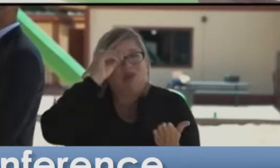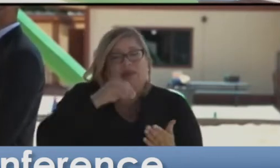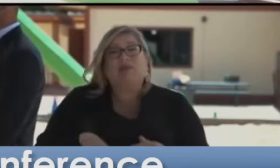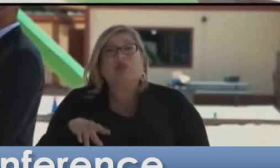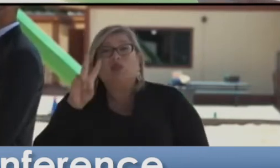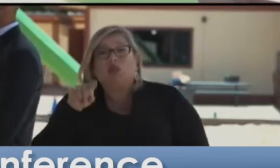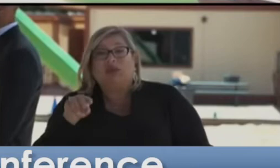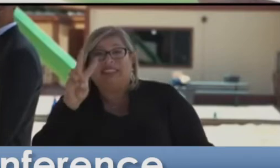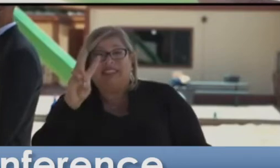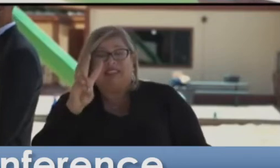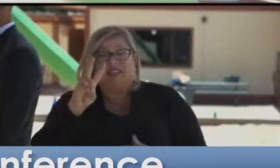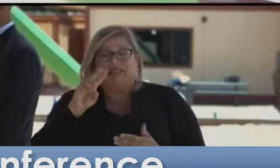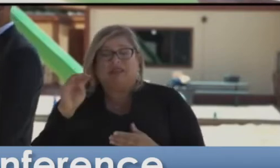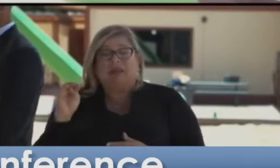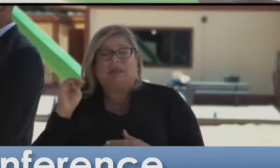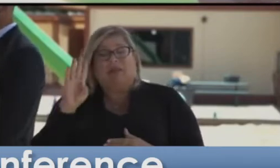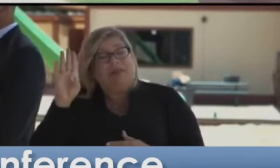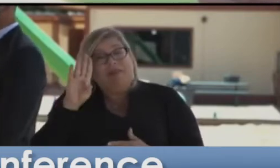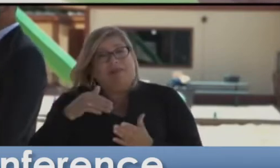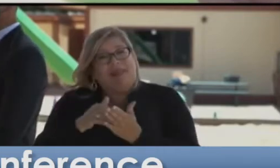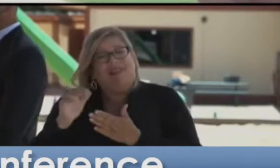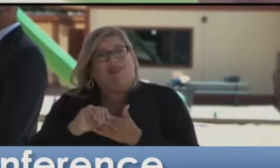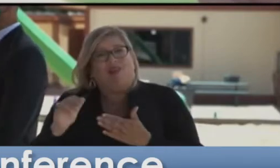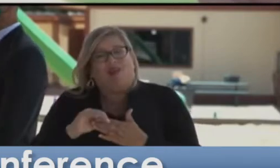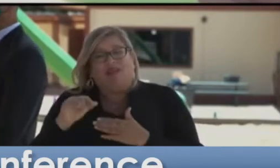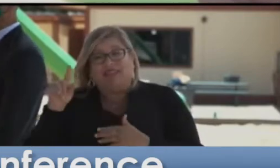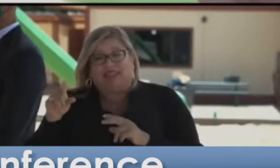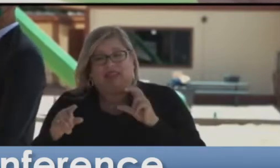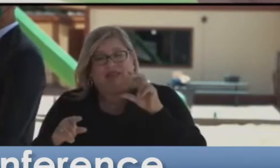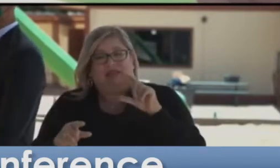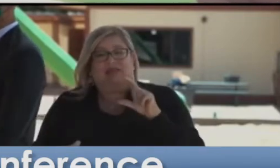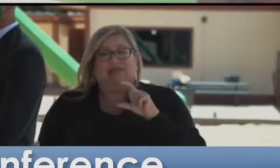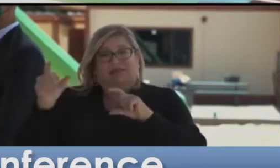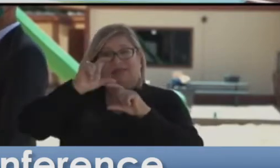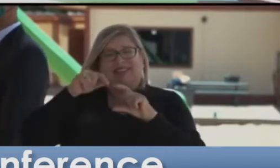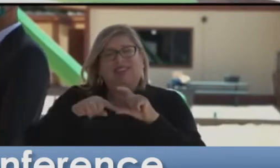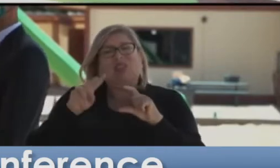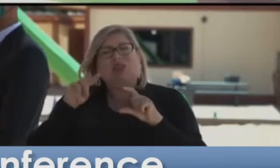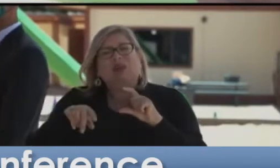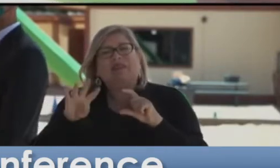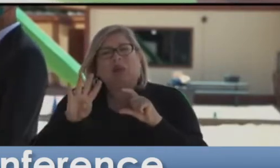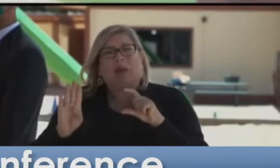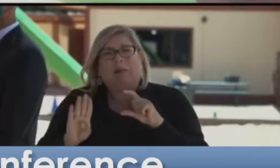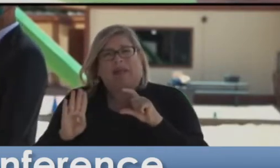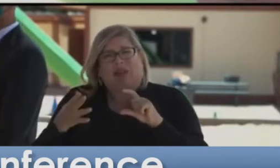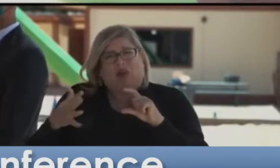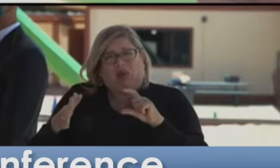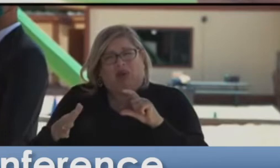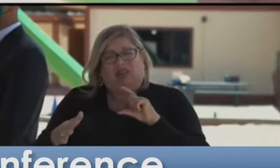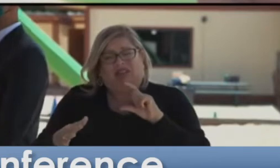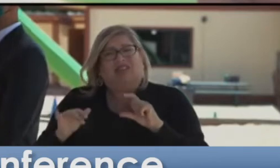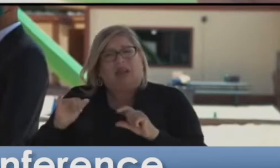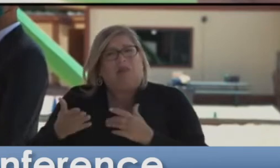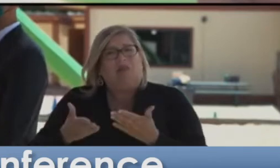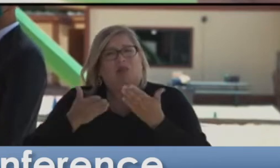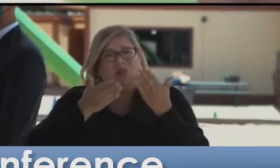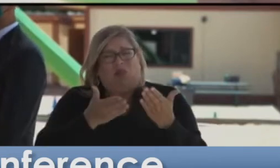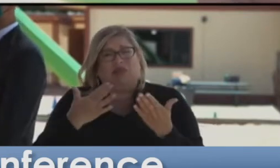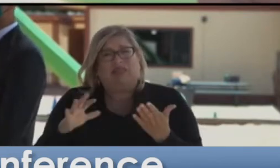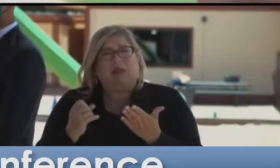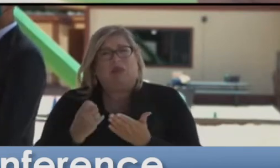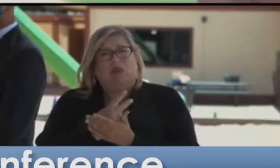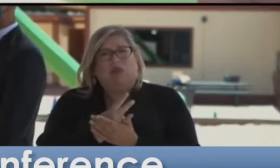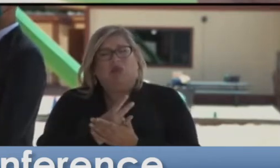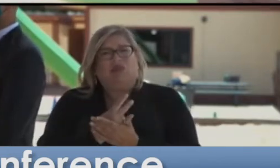billion builds on the $4.6 billion that was approved and advanced in a proposal that